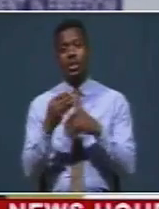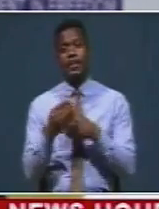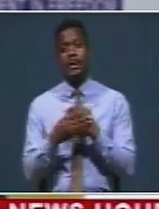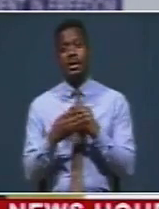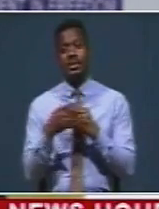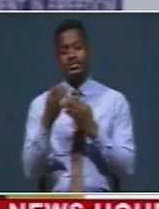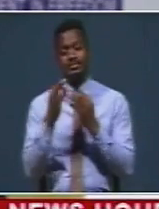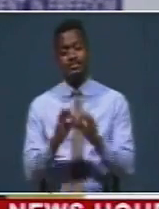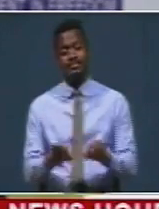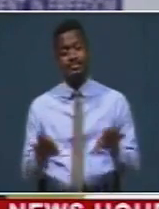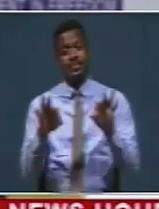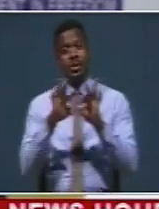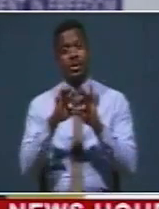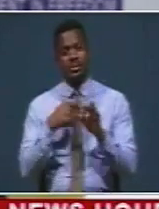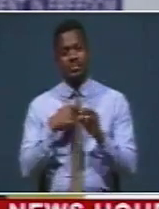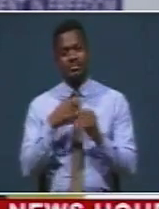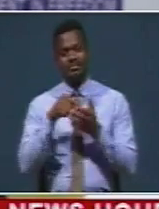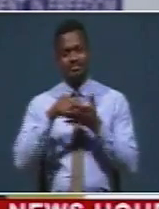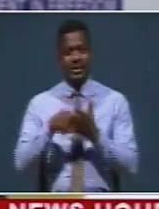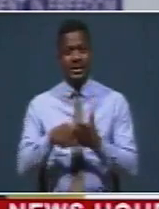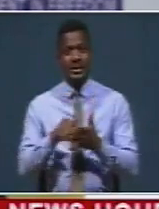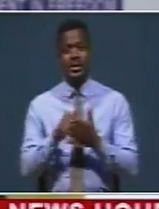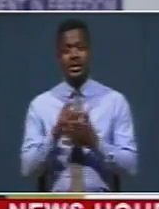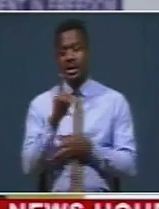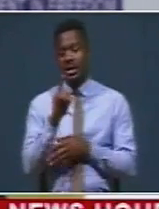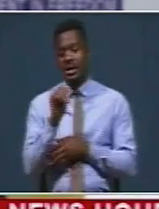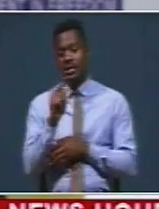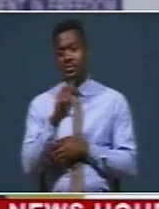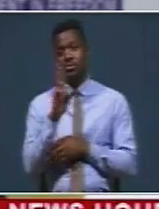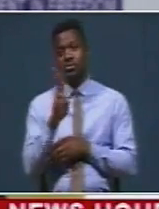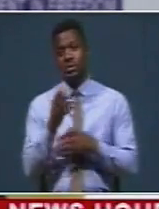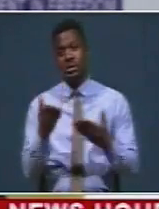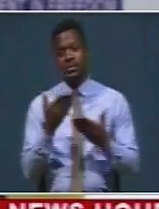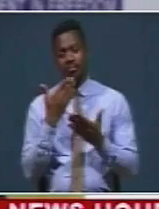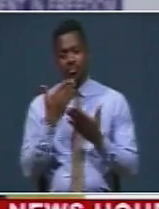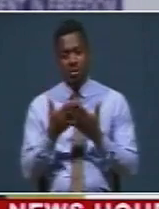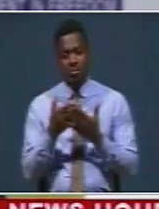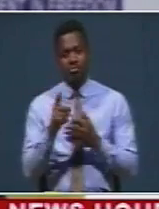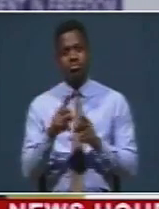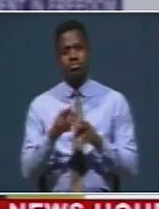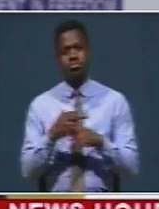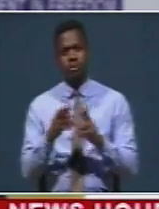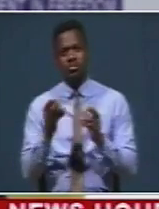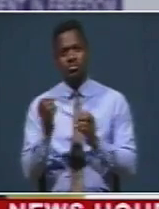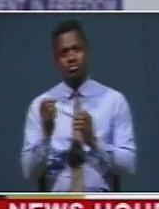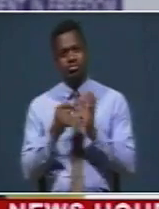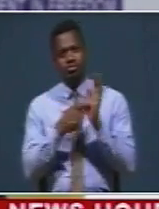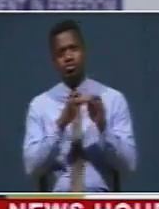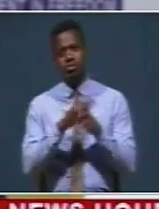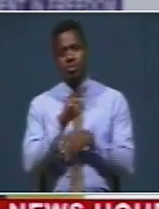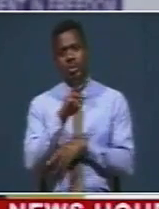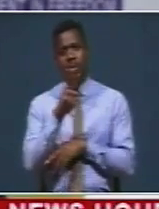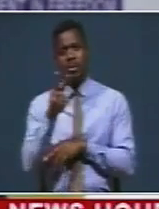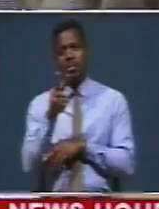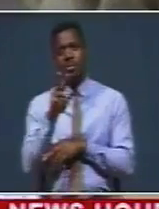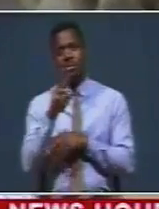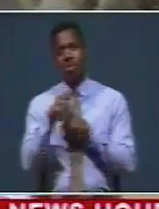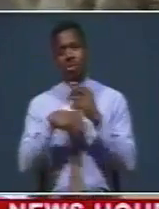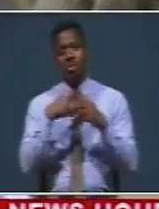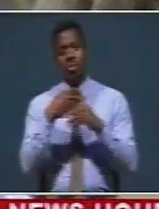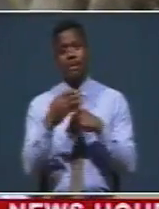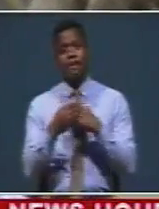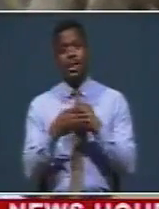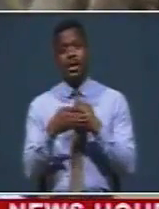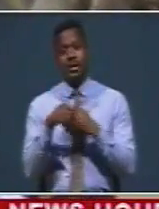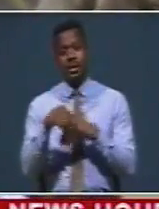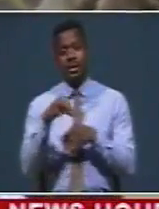It is important to emphasize that the data used herein are credible and available on the websites of the World Bank.